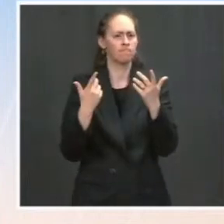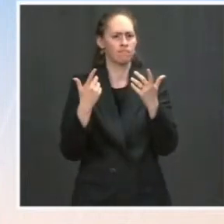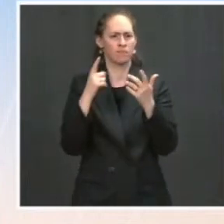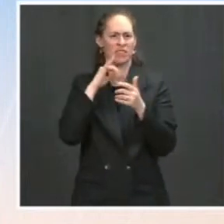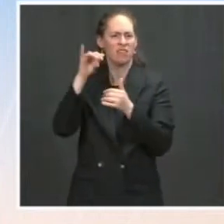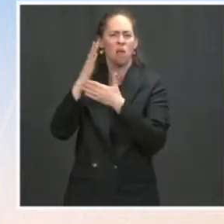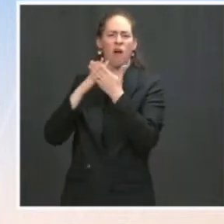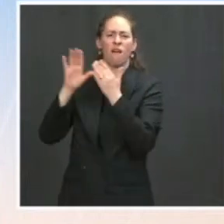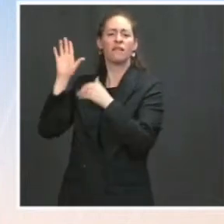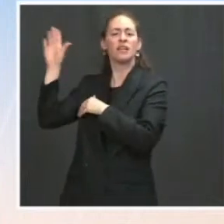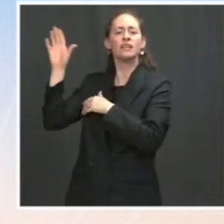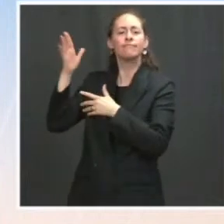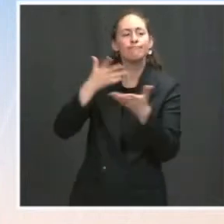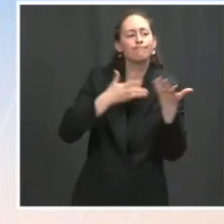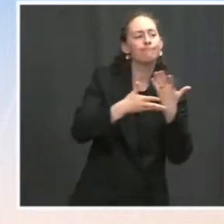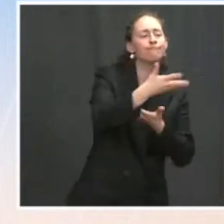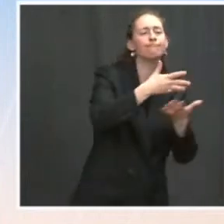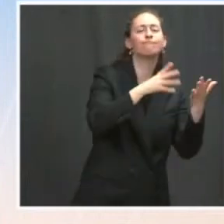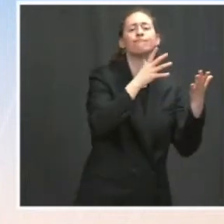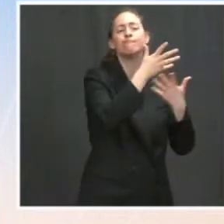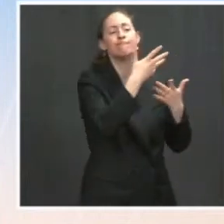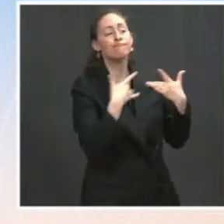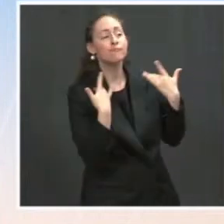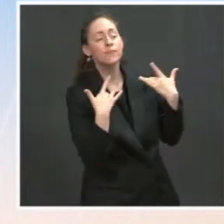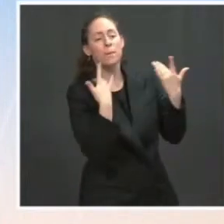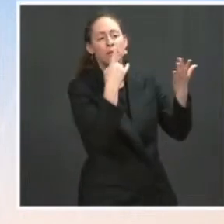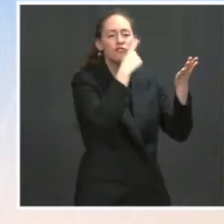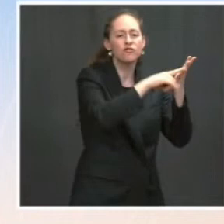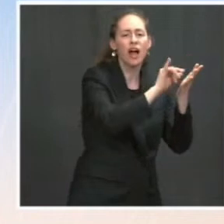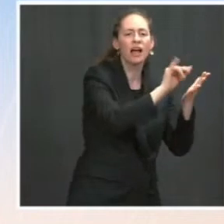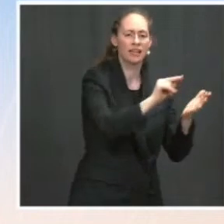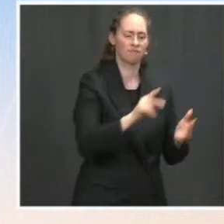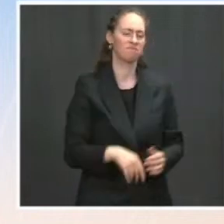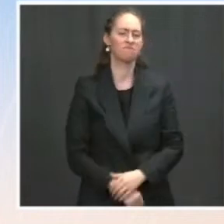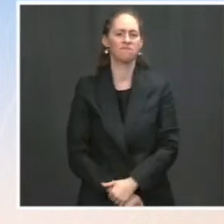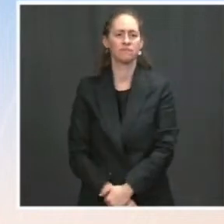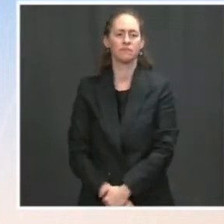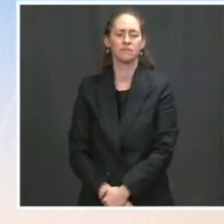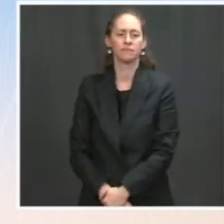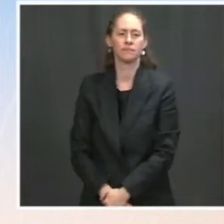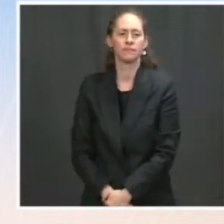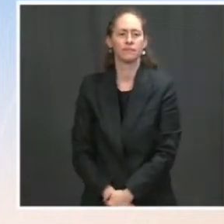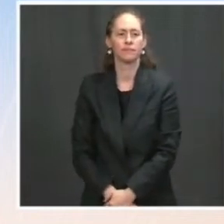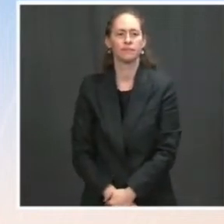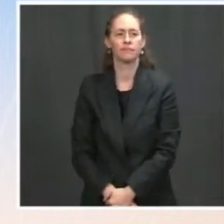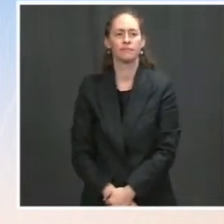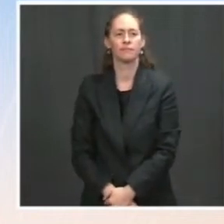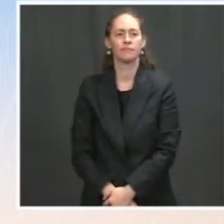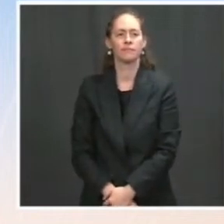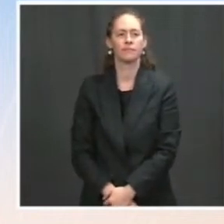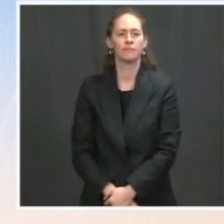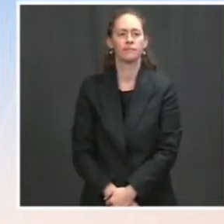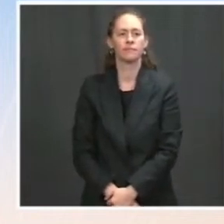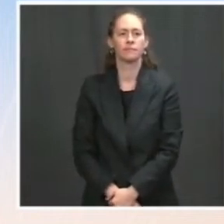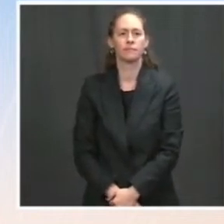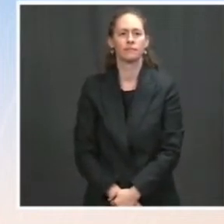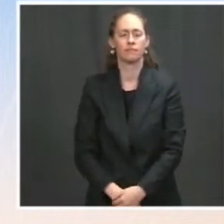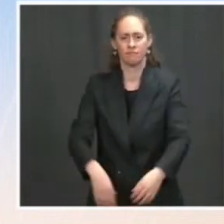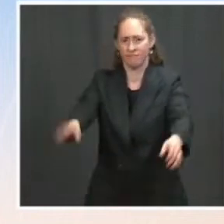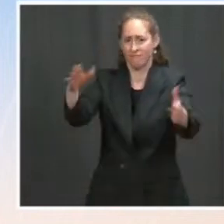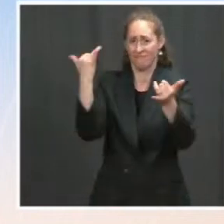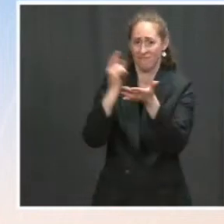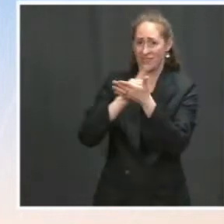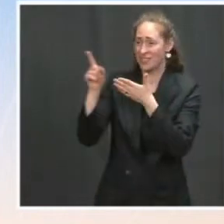just what you said, what a big week it is, he has so many meetings with so many lawmakers. Is this sort of, I guess, like a defining week, would you